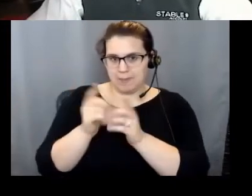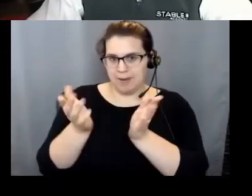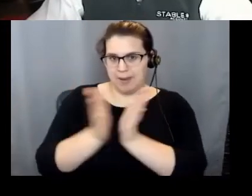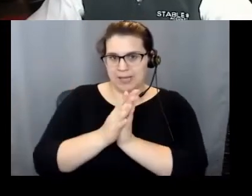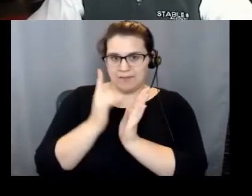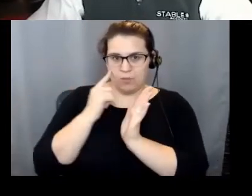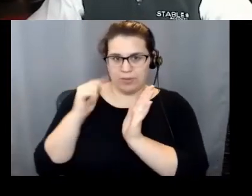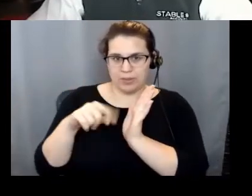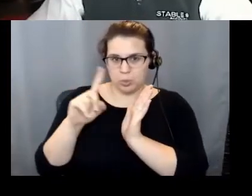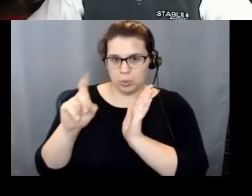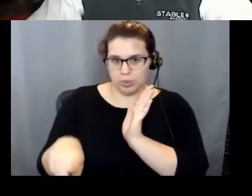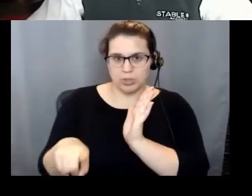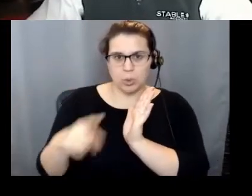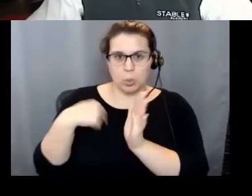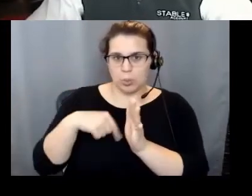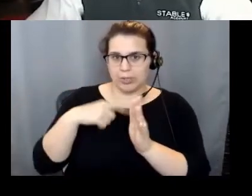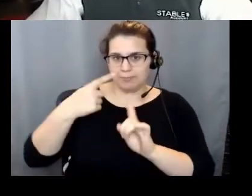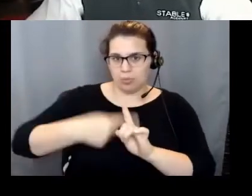to them monthly.